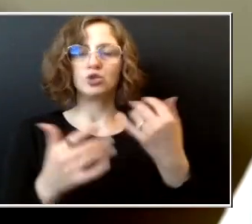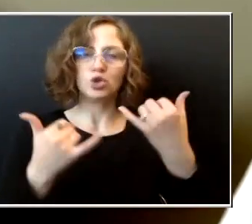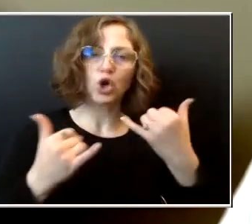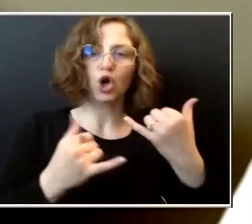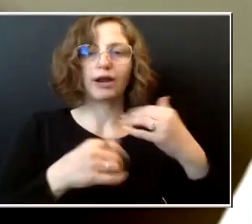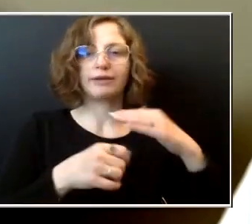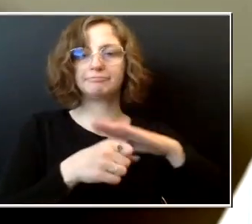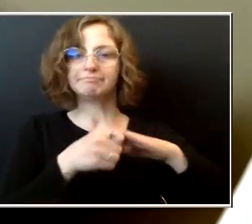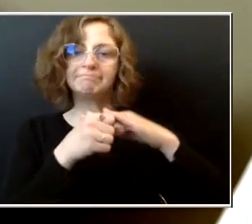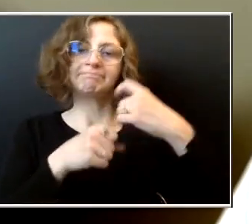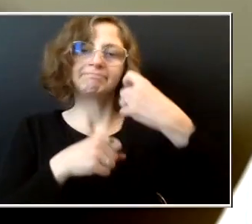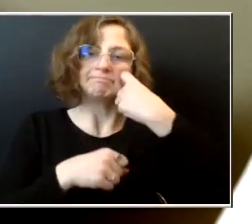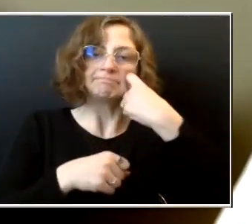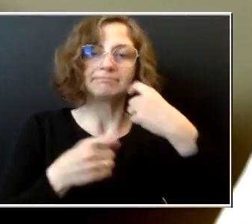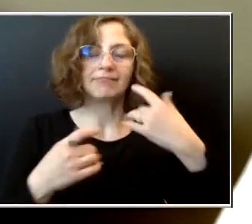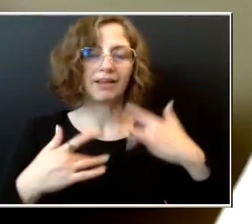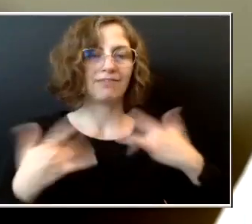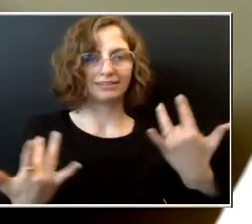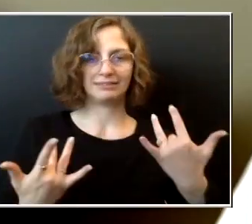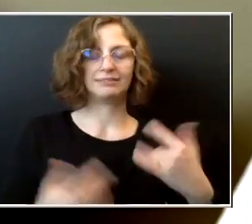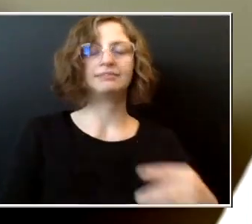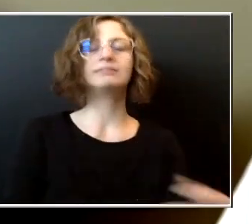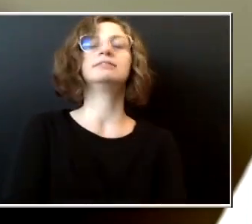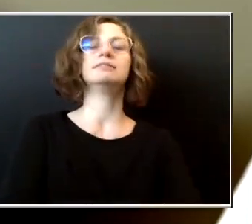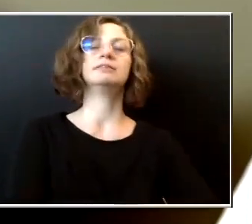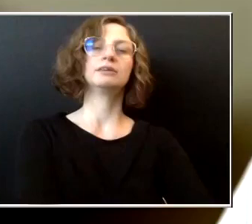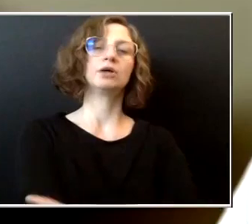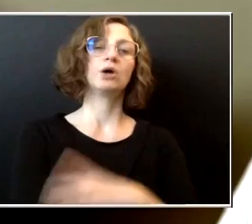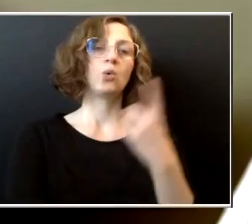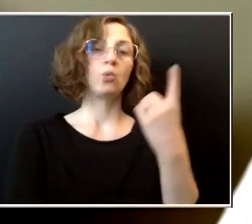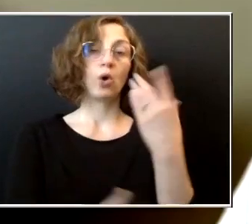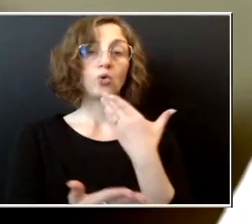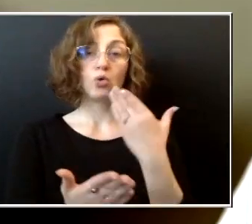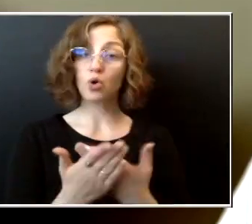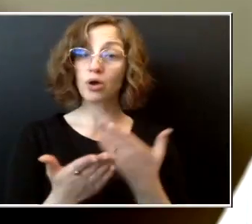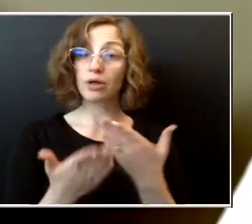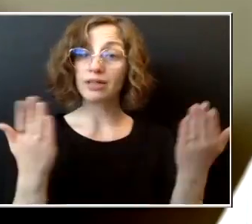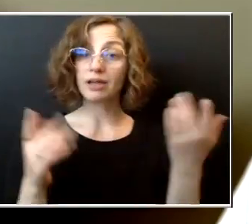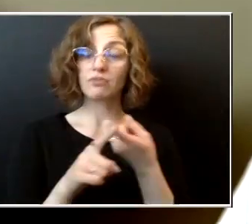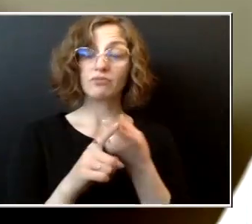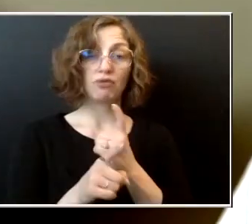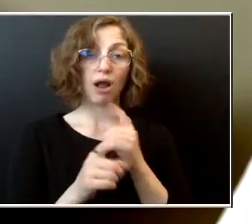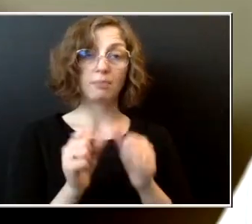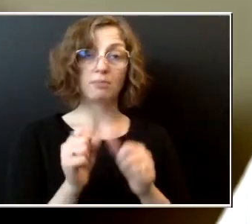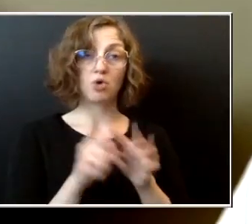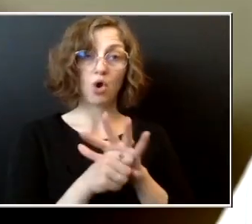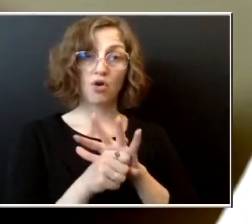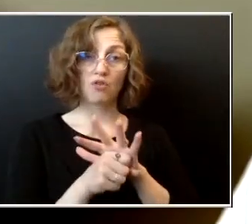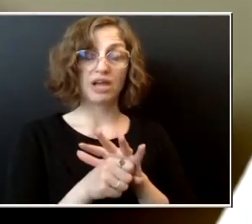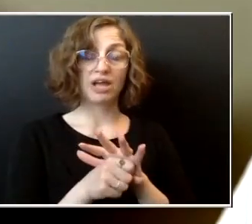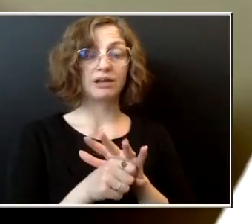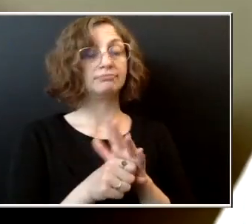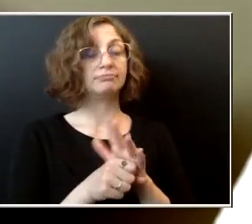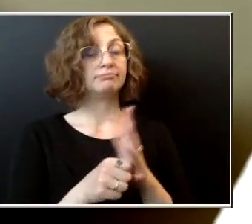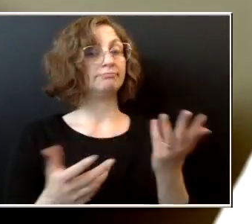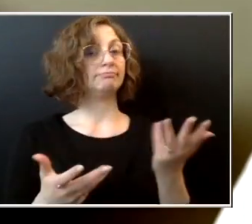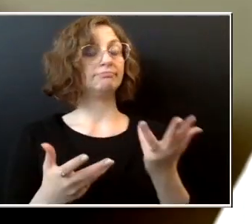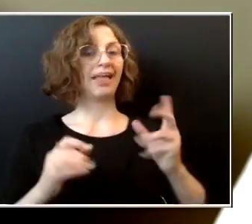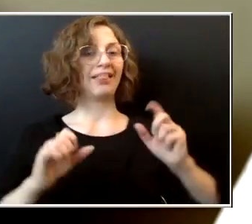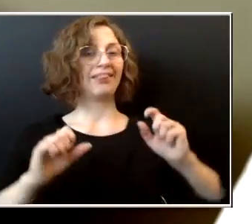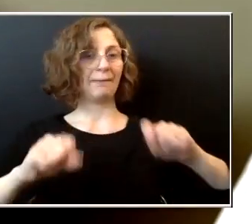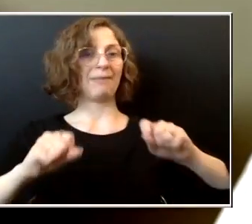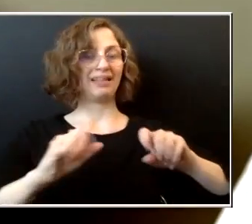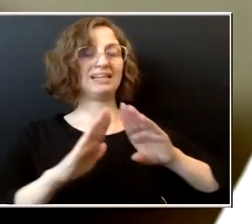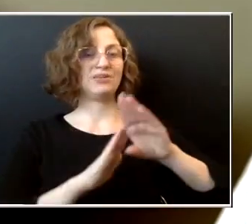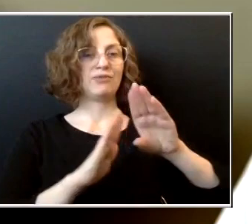recent events that may occur. I think one really good thing that came out of the pandemic was the ability to develop and